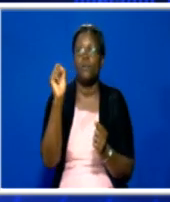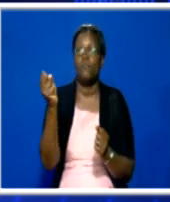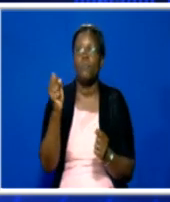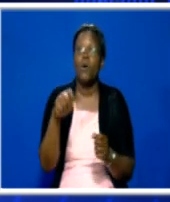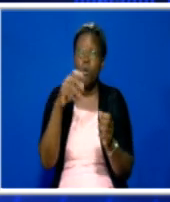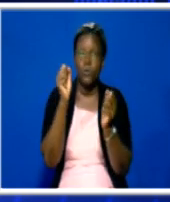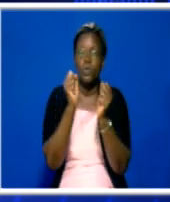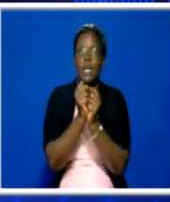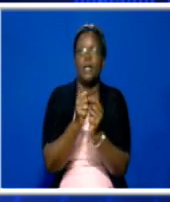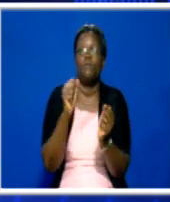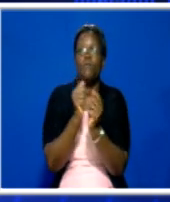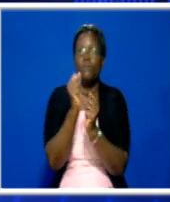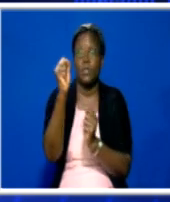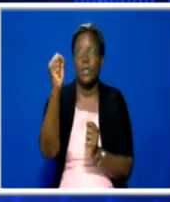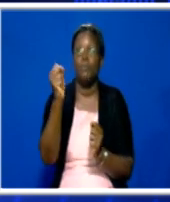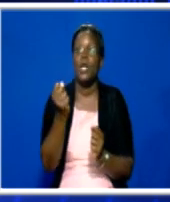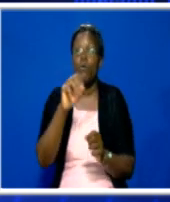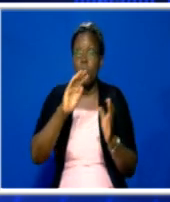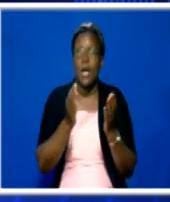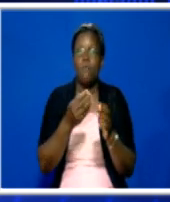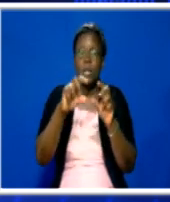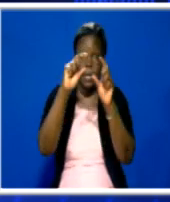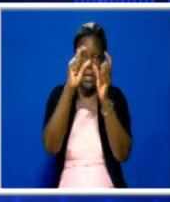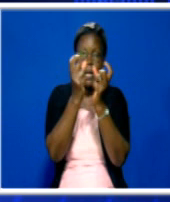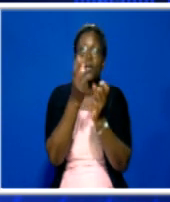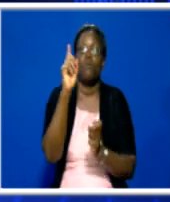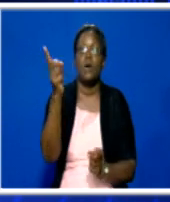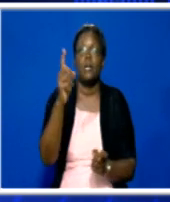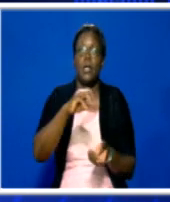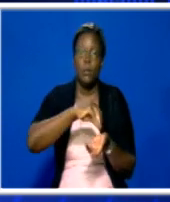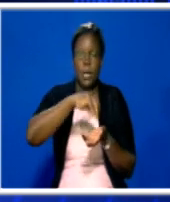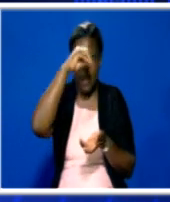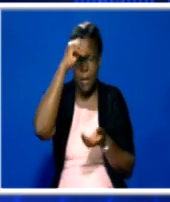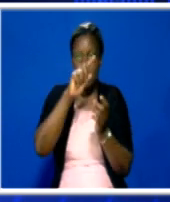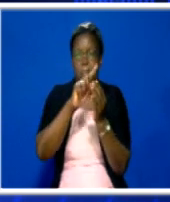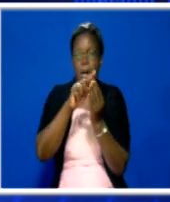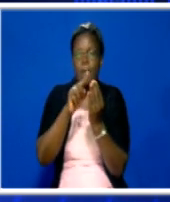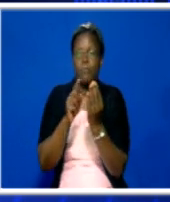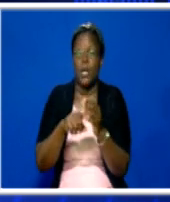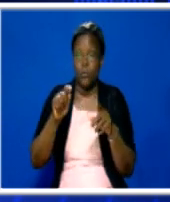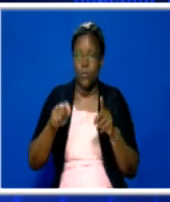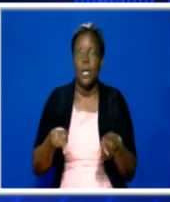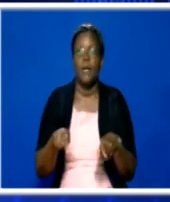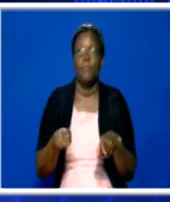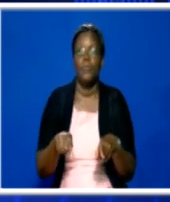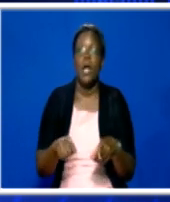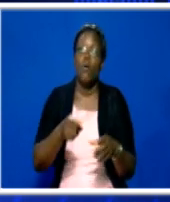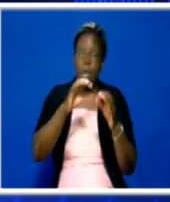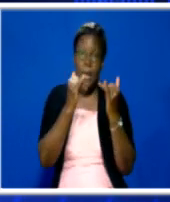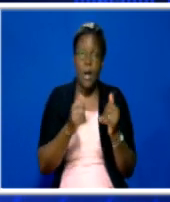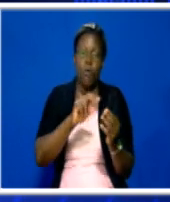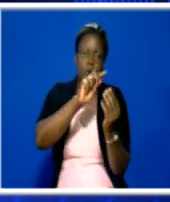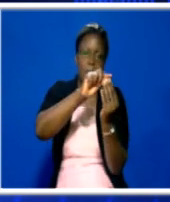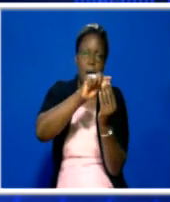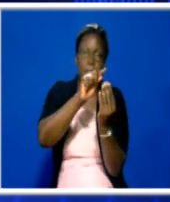to 10:15 a.m. we have our grade 1 students learning math, and today we are on numbers,